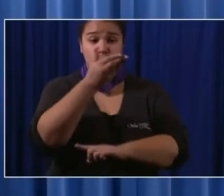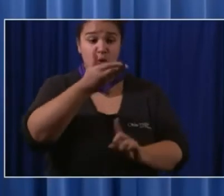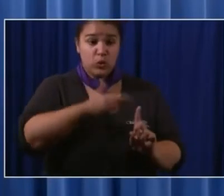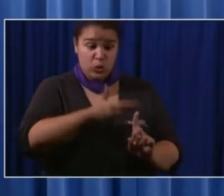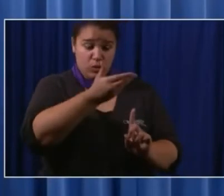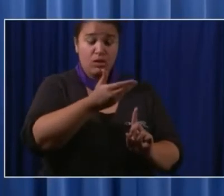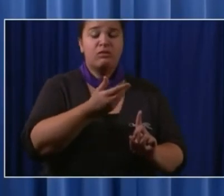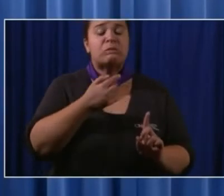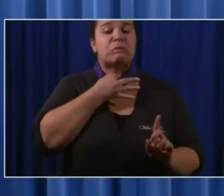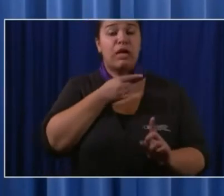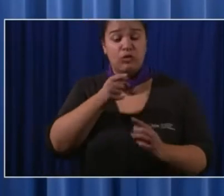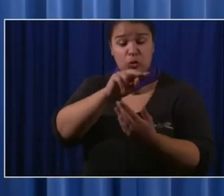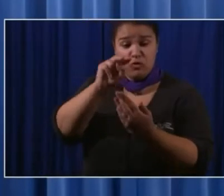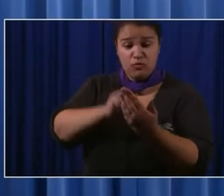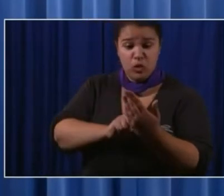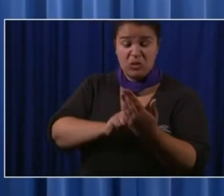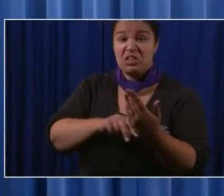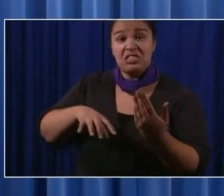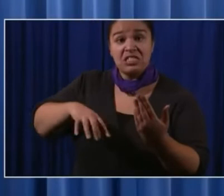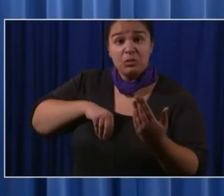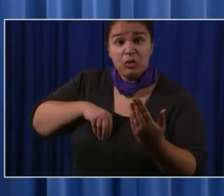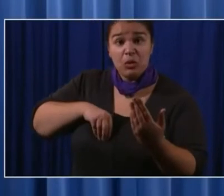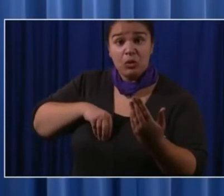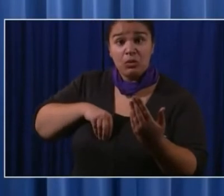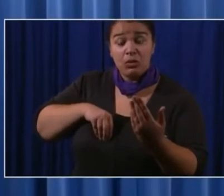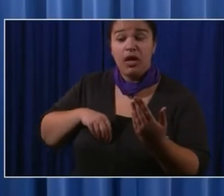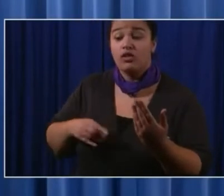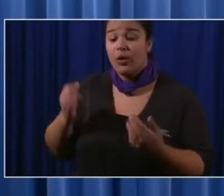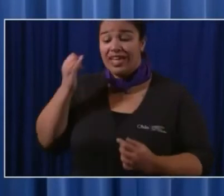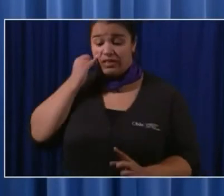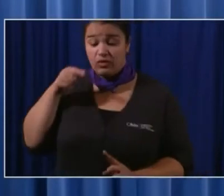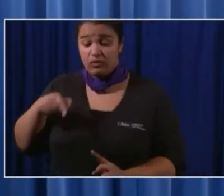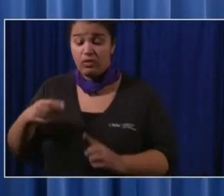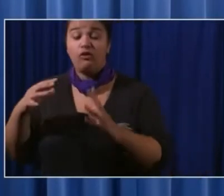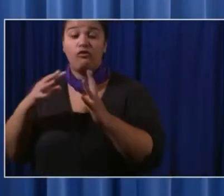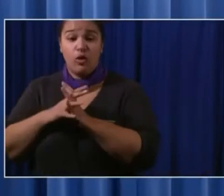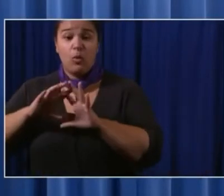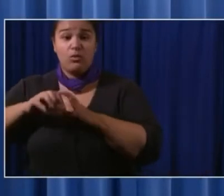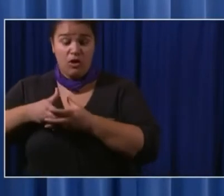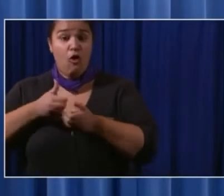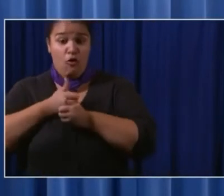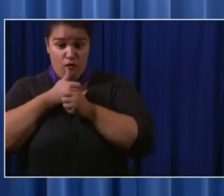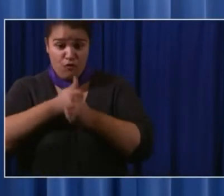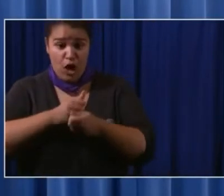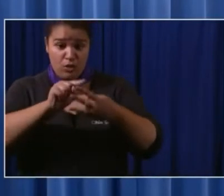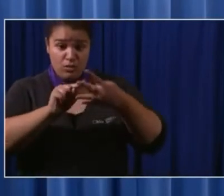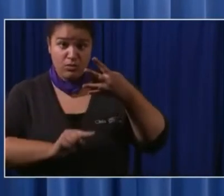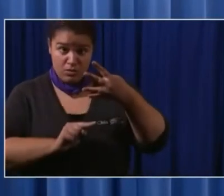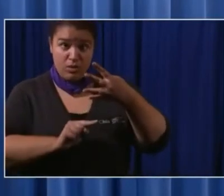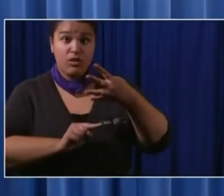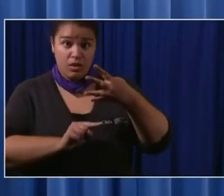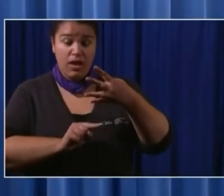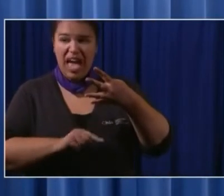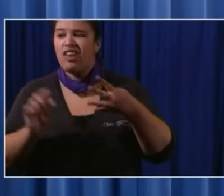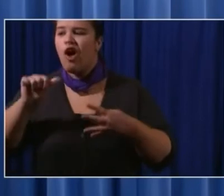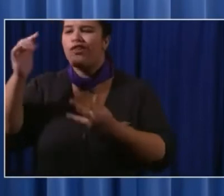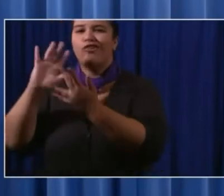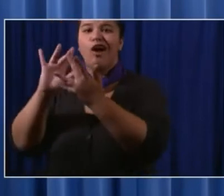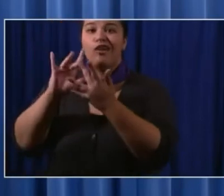it enough for them and other contact sports, if they follow suit, to move forward with their season?